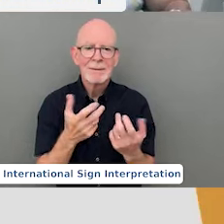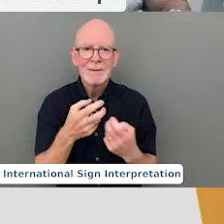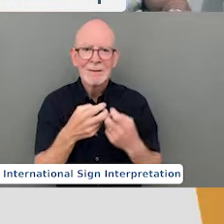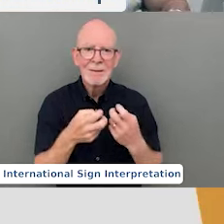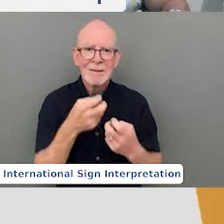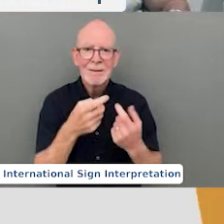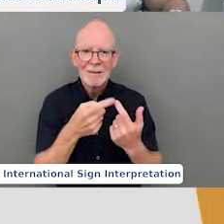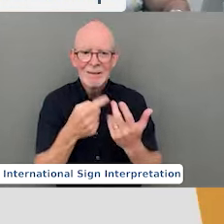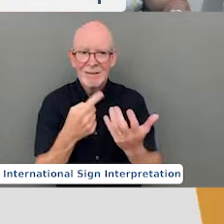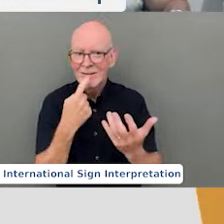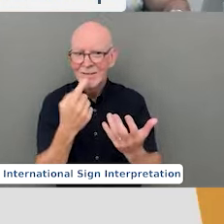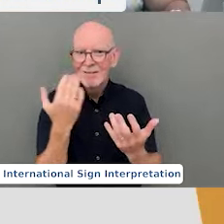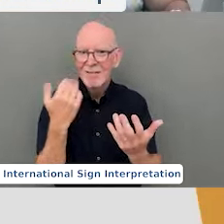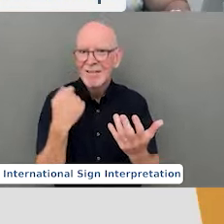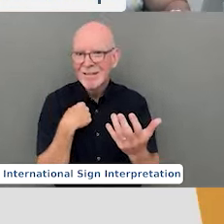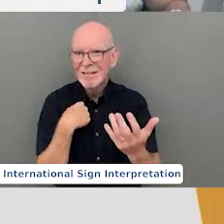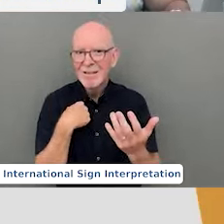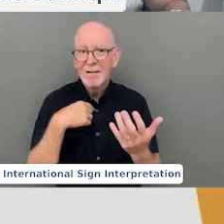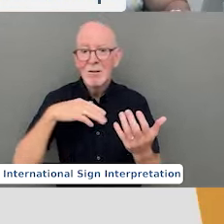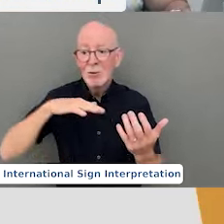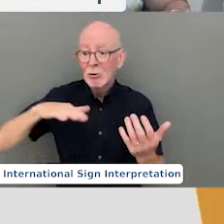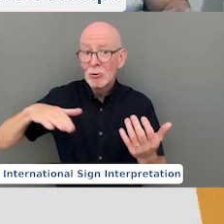supplies, to name a few.